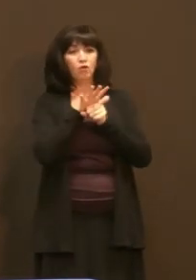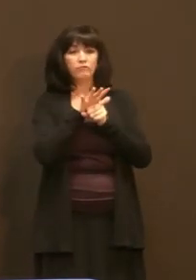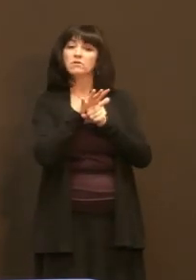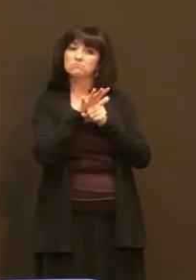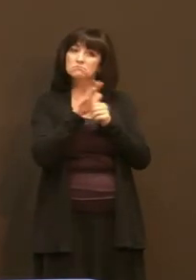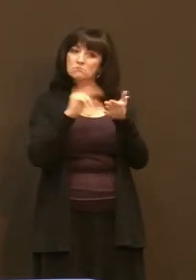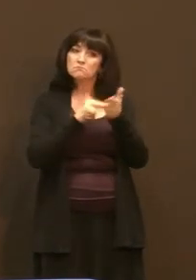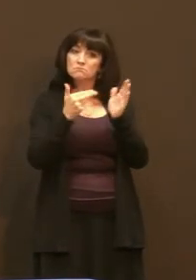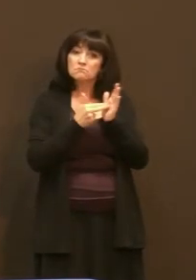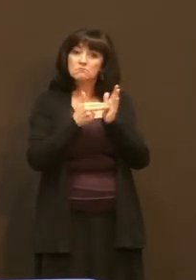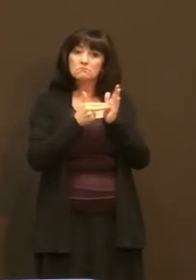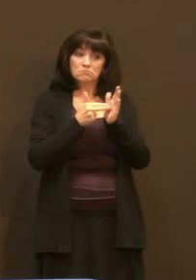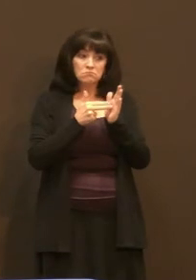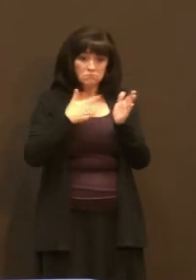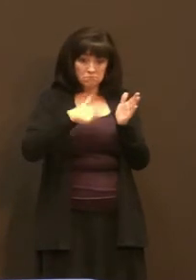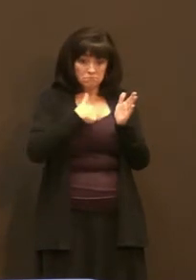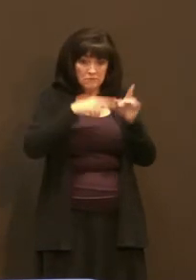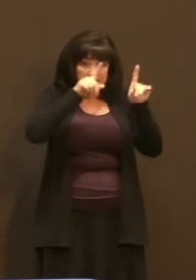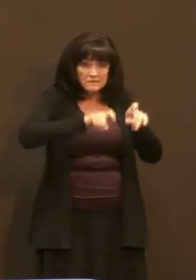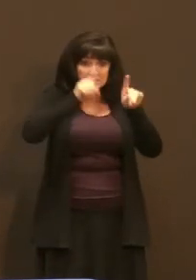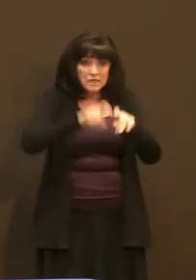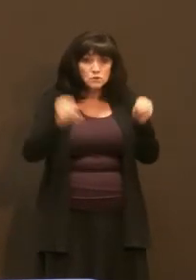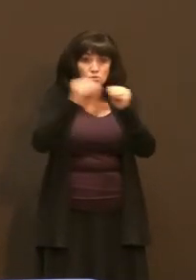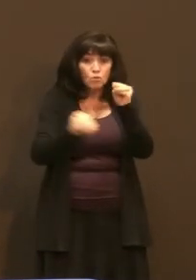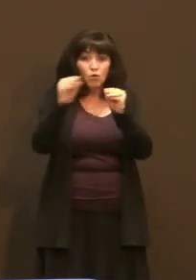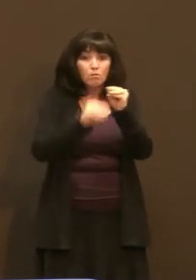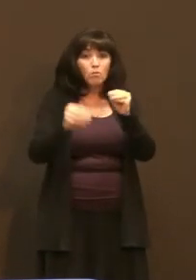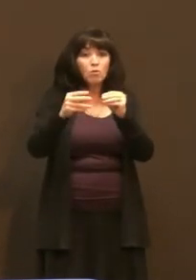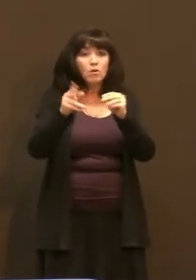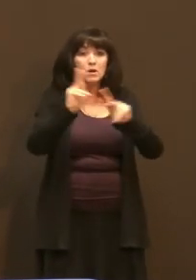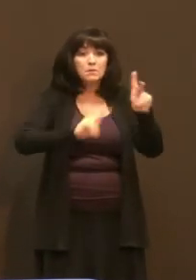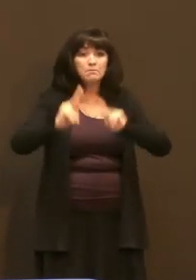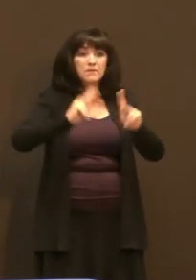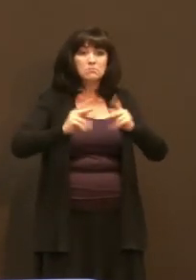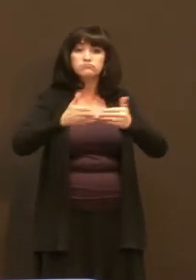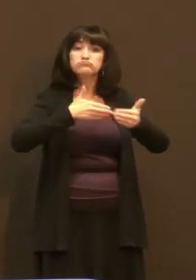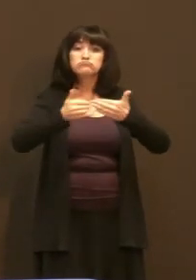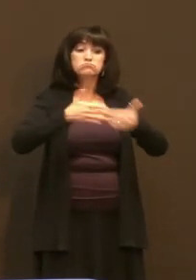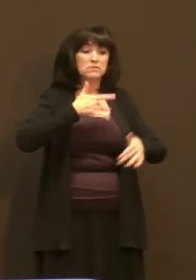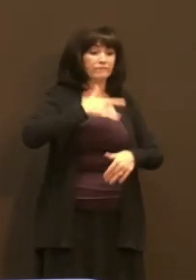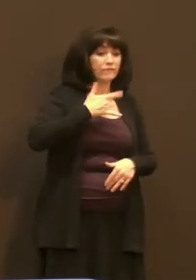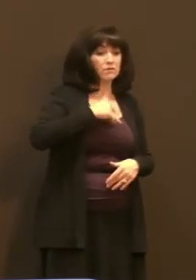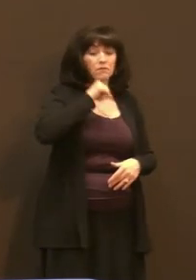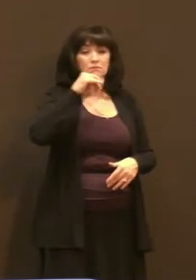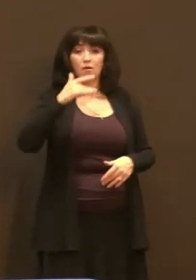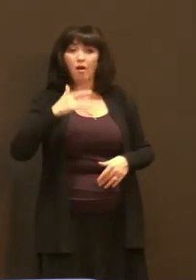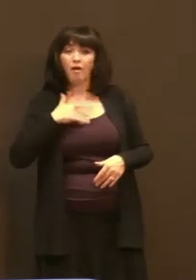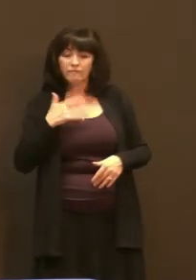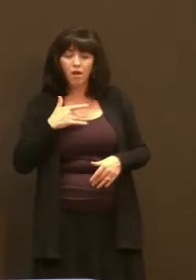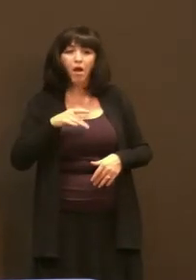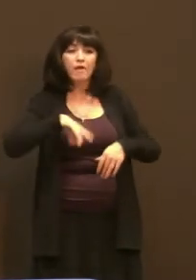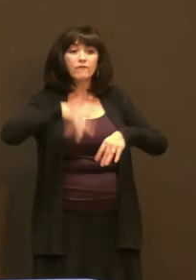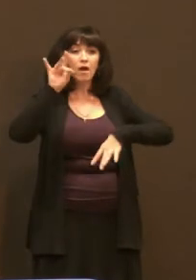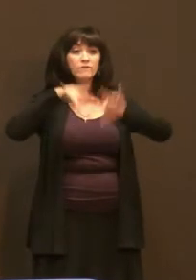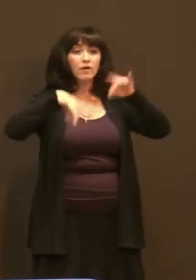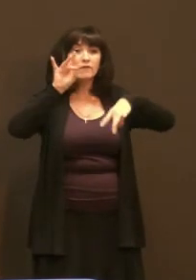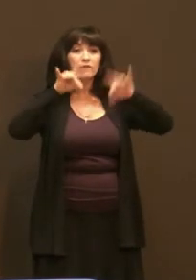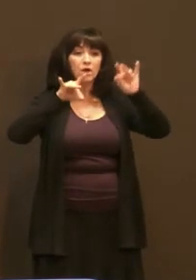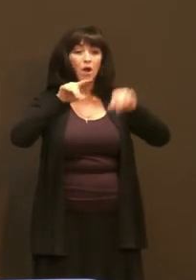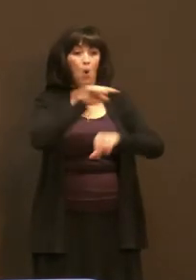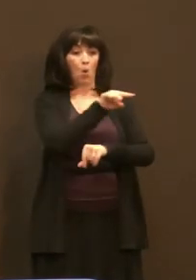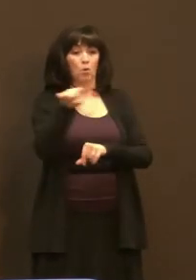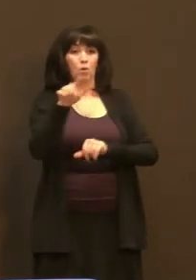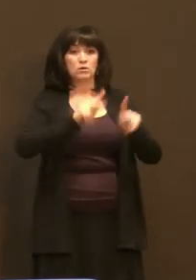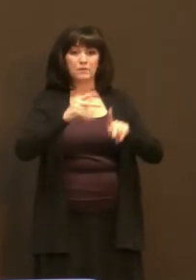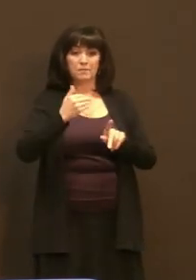has been. And so as we get into this new phase, and instead of shutting